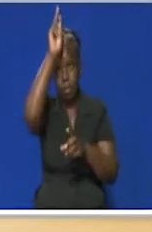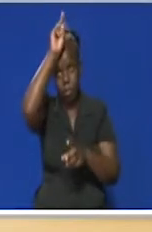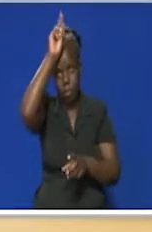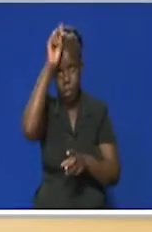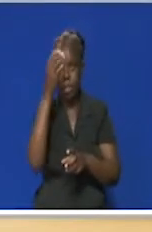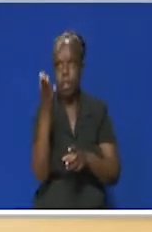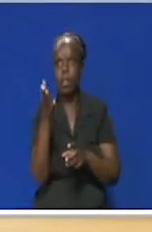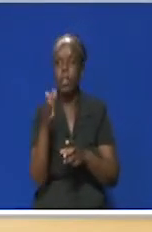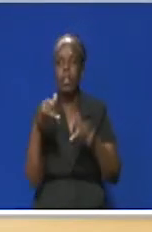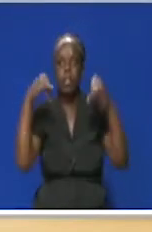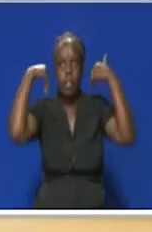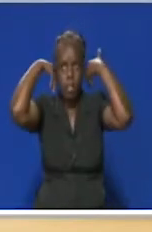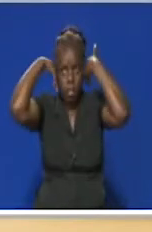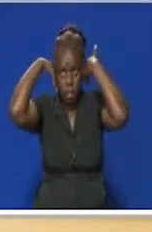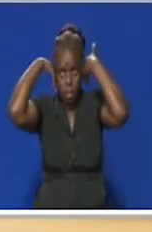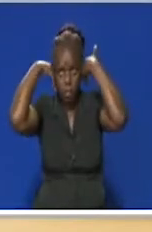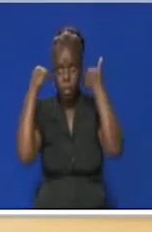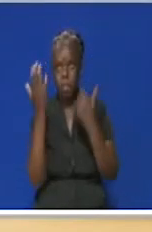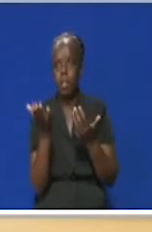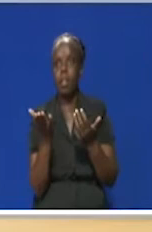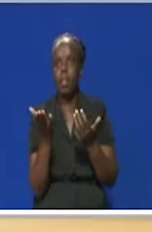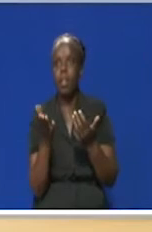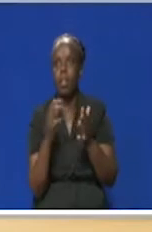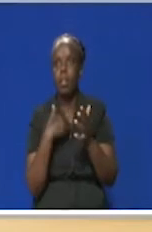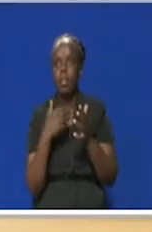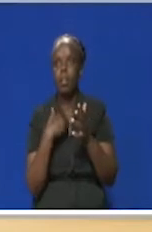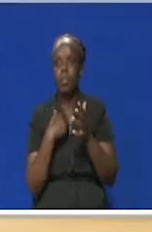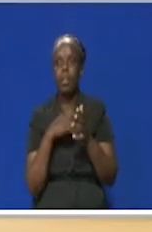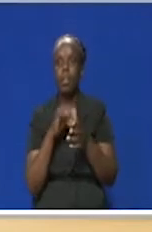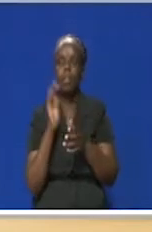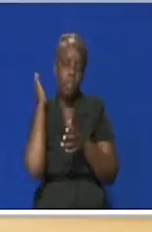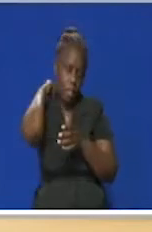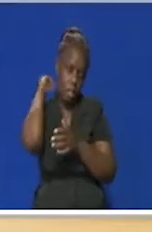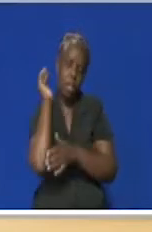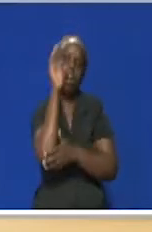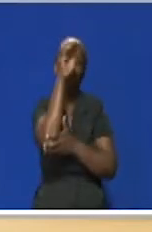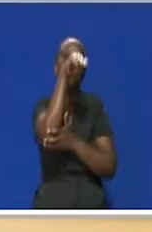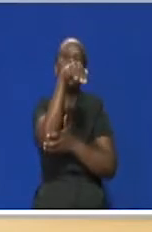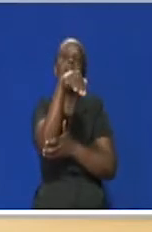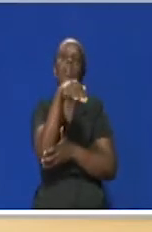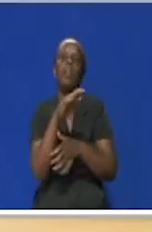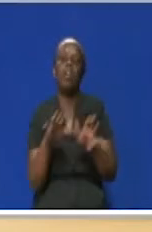We have the sheep. We have the camels.